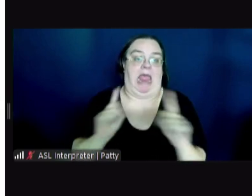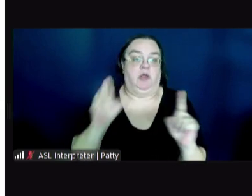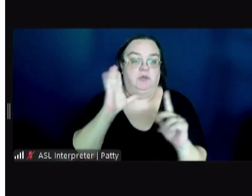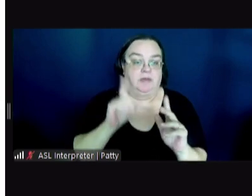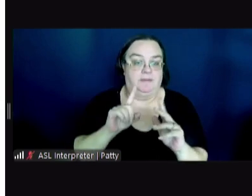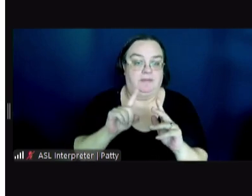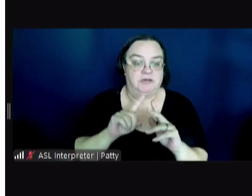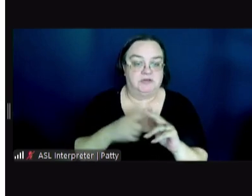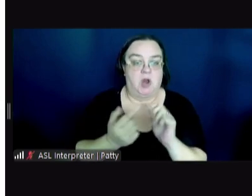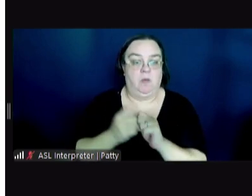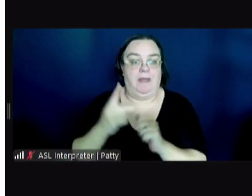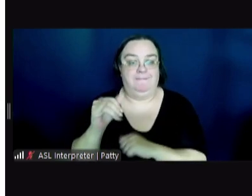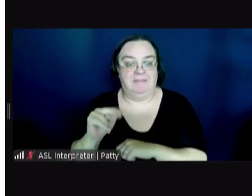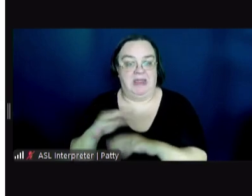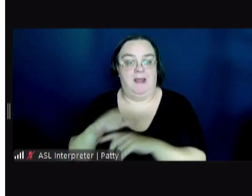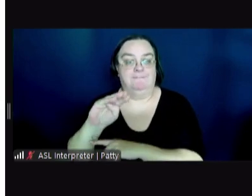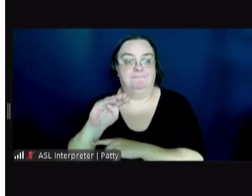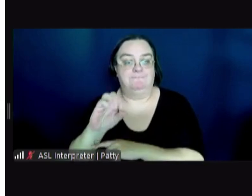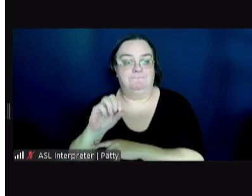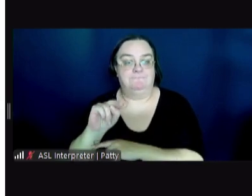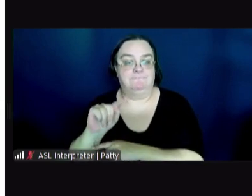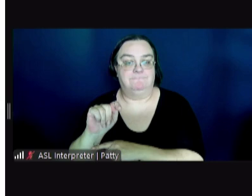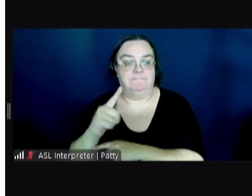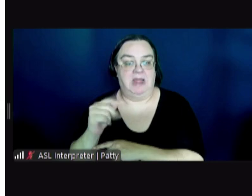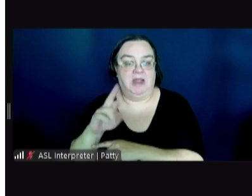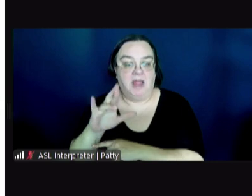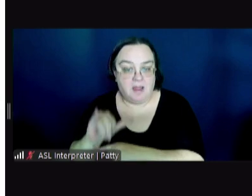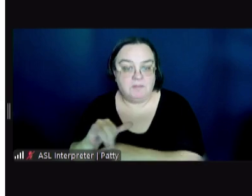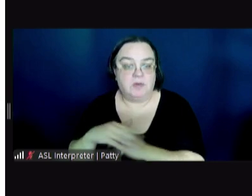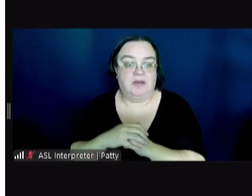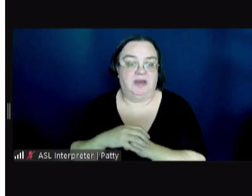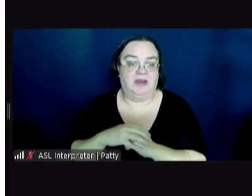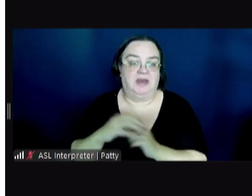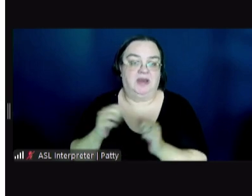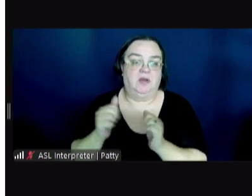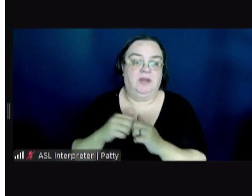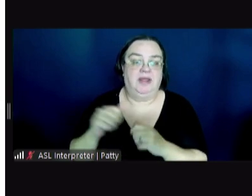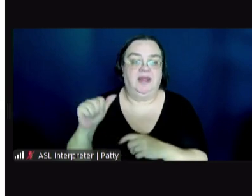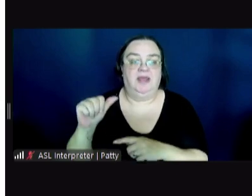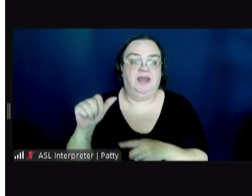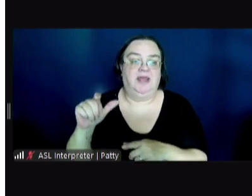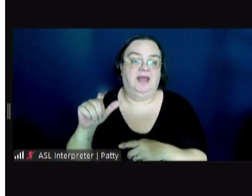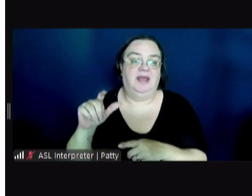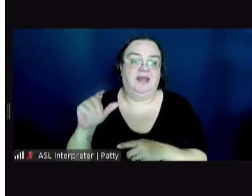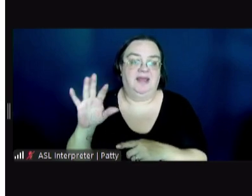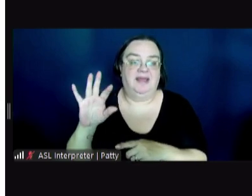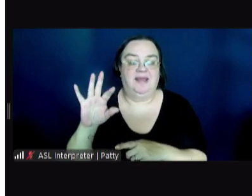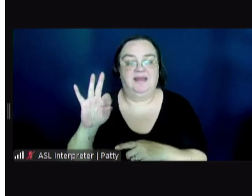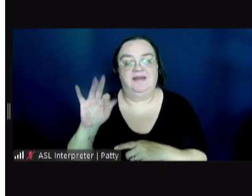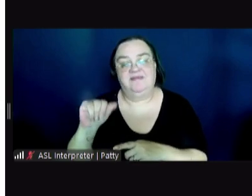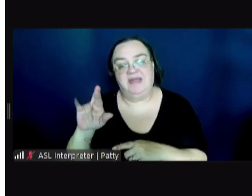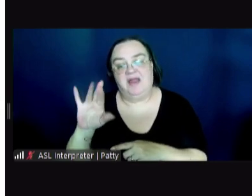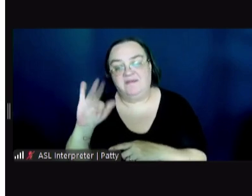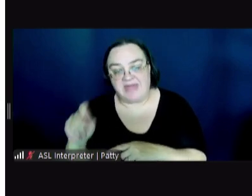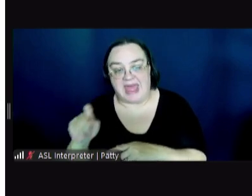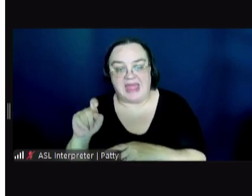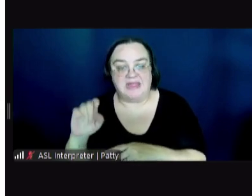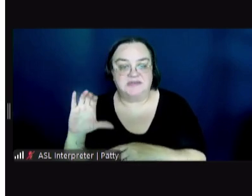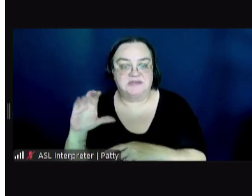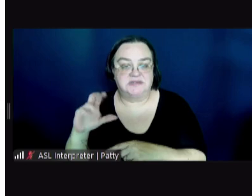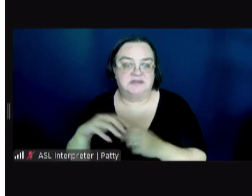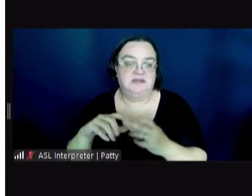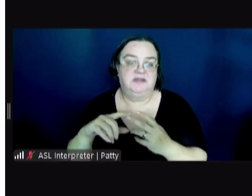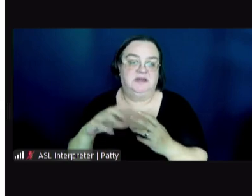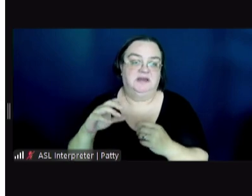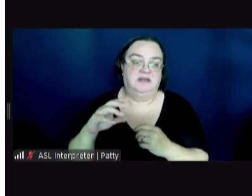Arlington, Alexandria with an A, Fairfax, Falls Church, Fairfax City, guess it, you can probably guess it, F, and then DC routes are